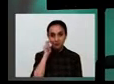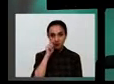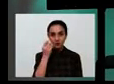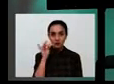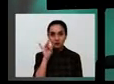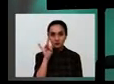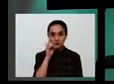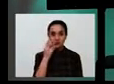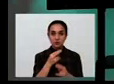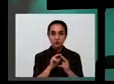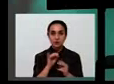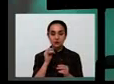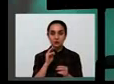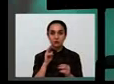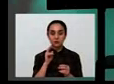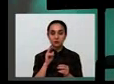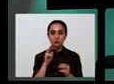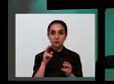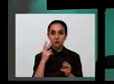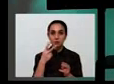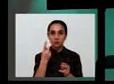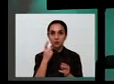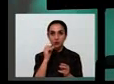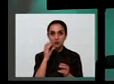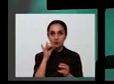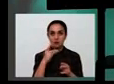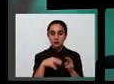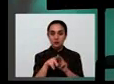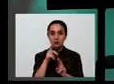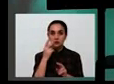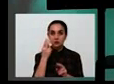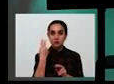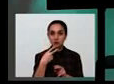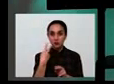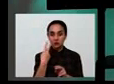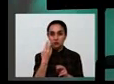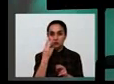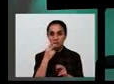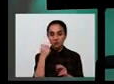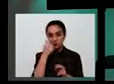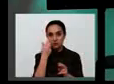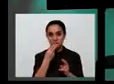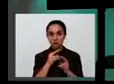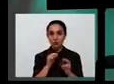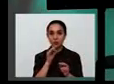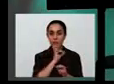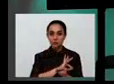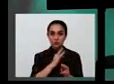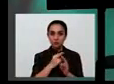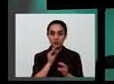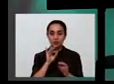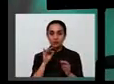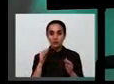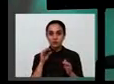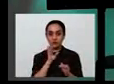Xalq Respublikasining rahbariyati 21-asrning dastlabki 20 yildan ham o'ta samarali